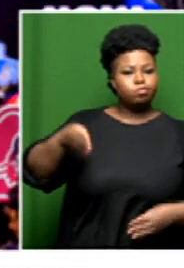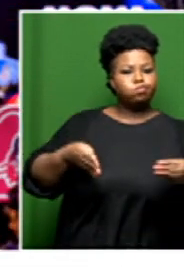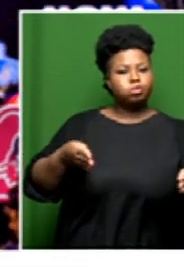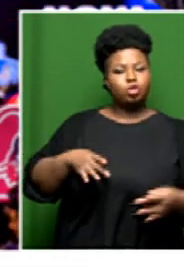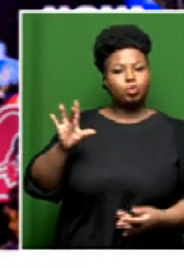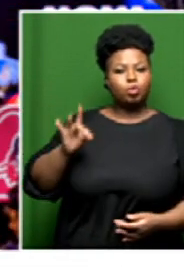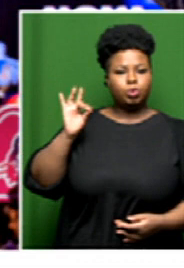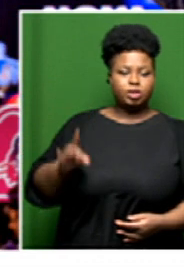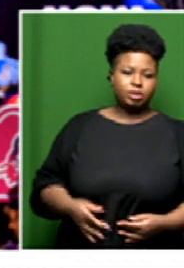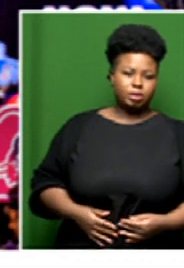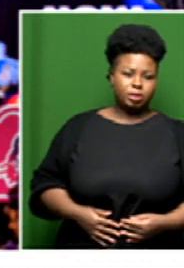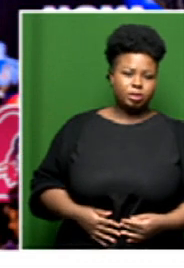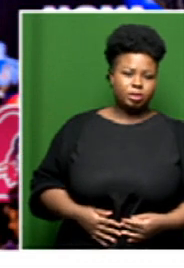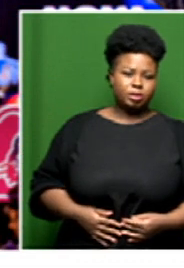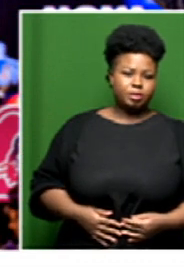and choose